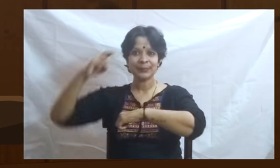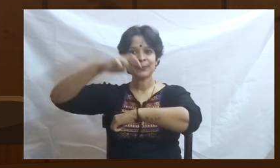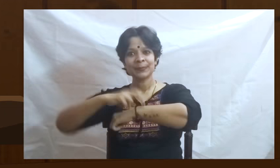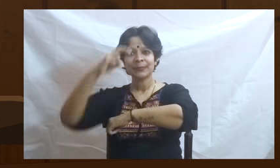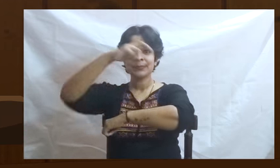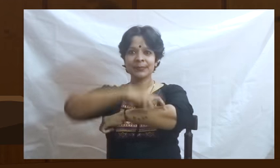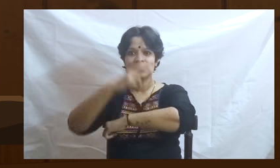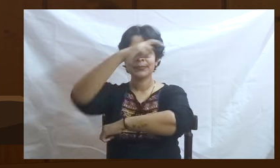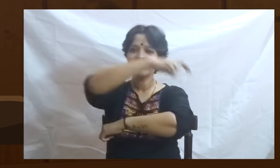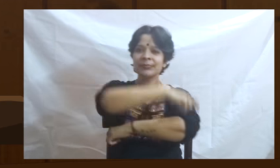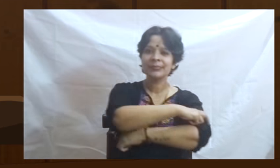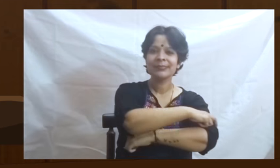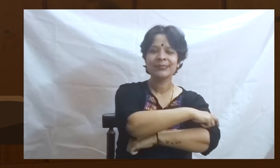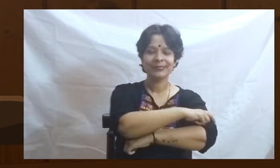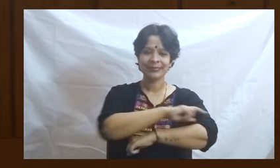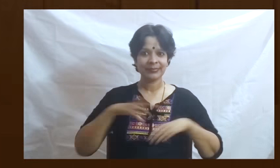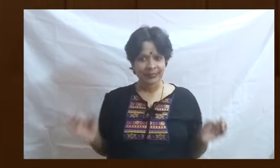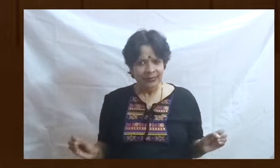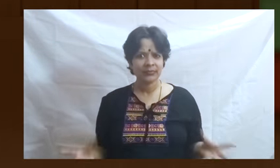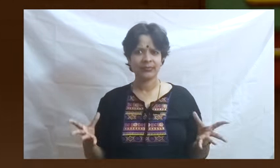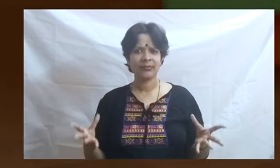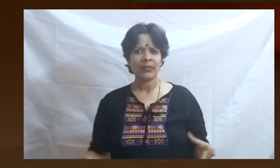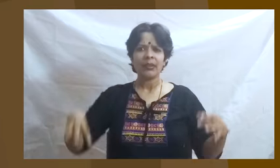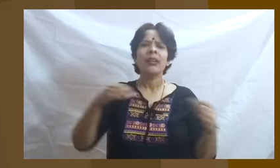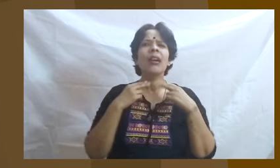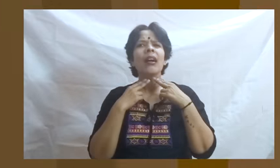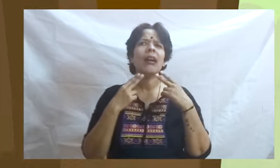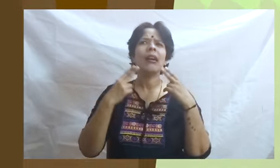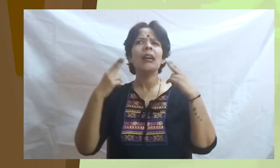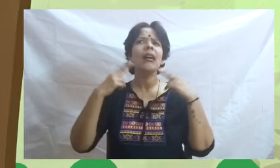nearby began a joyous but very raspy song.